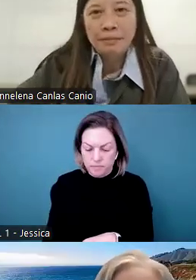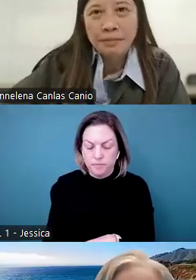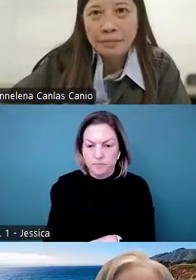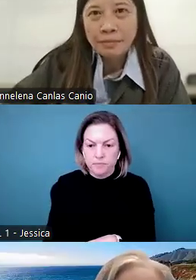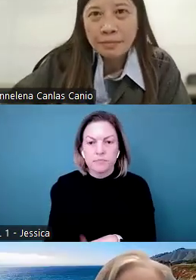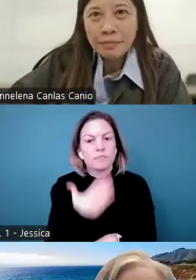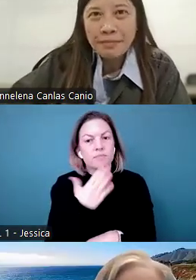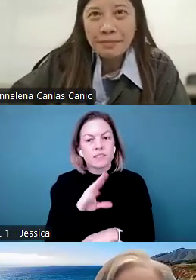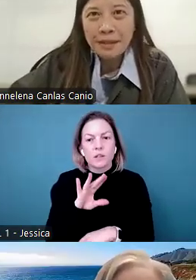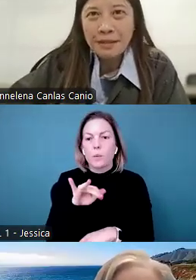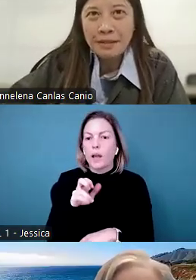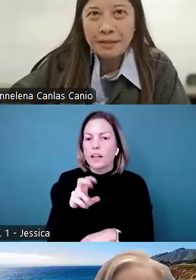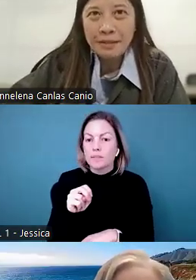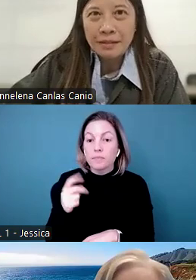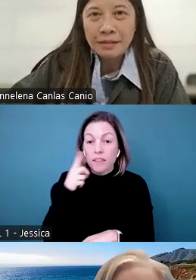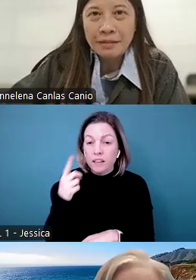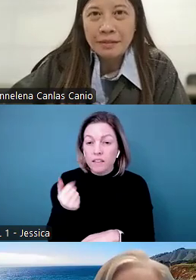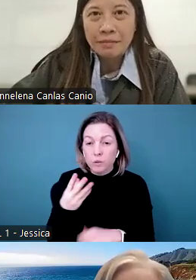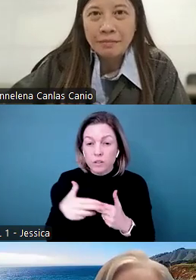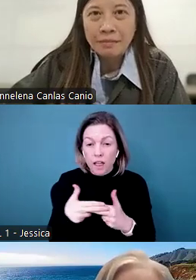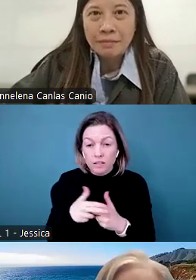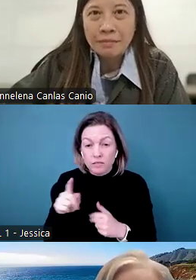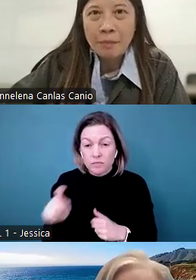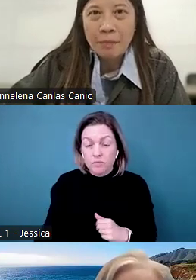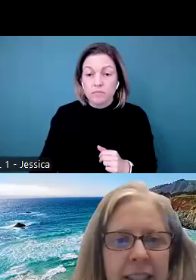Thanks, Wynn. I think there's some slides.